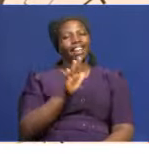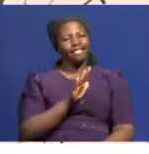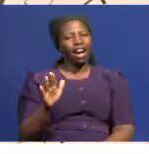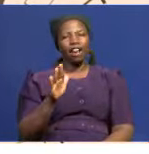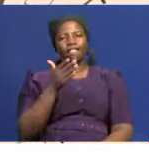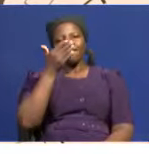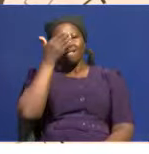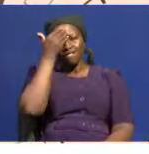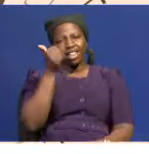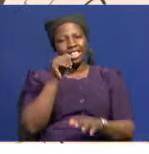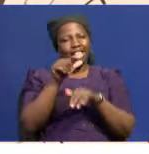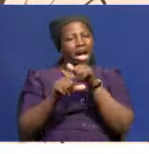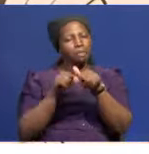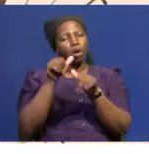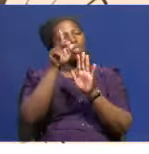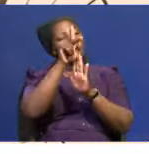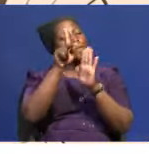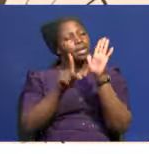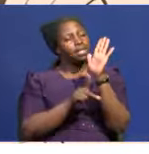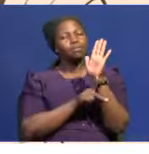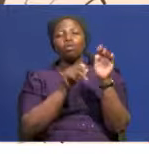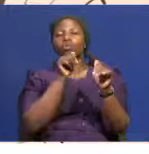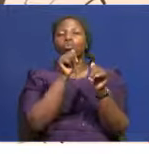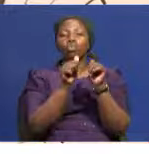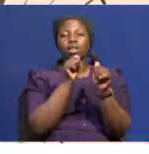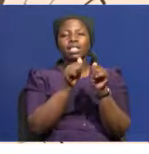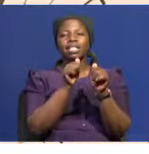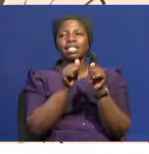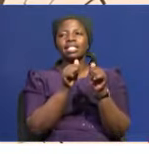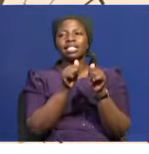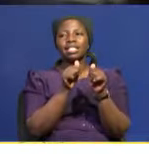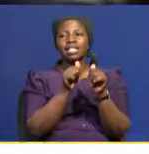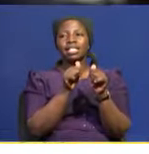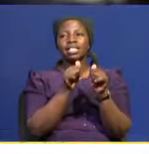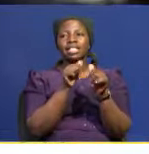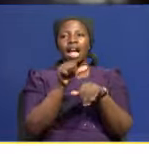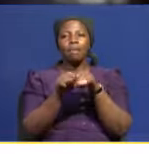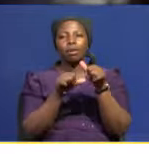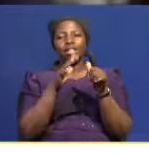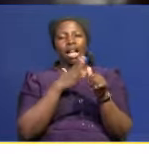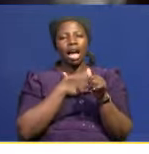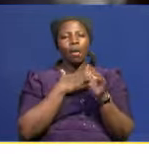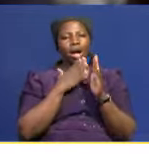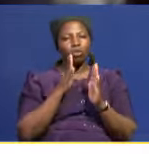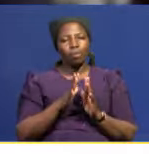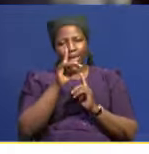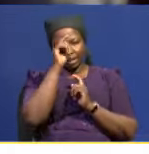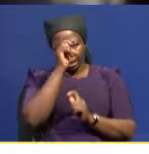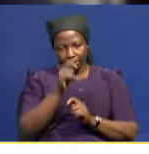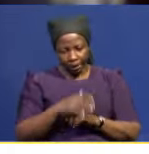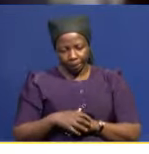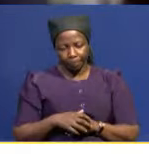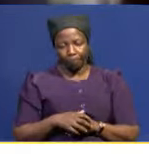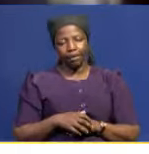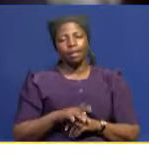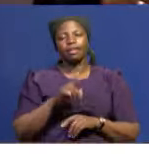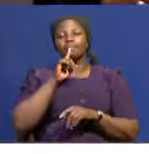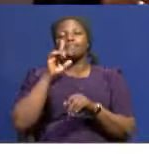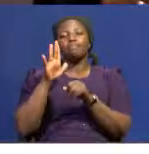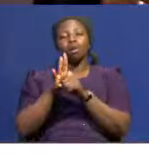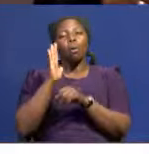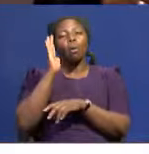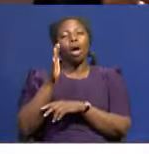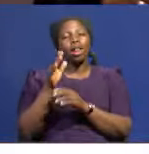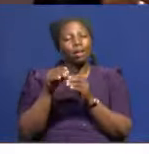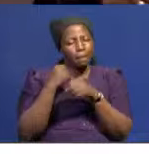sight of the fundamental principles that define our humanity. He vowed to ensure the war on terror is won should